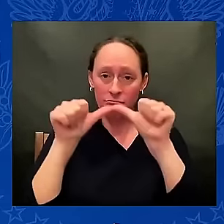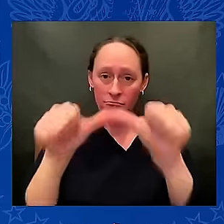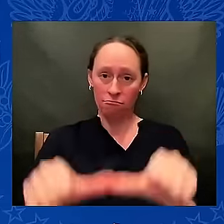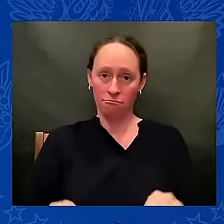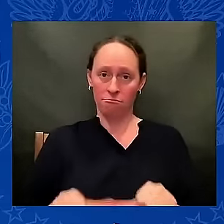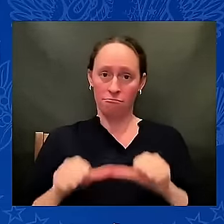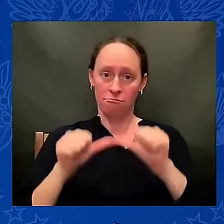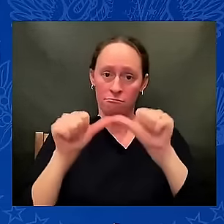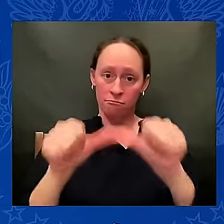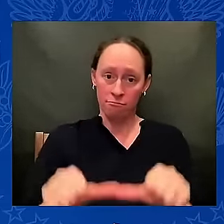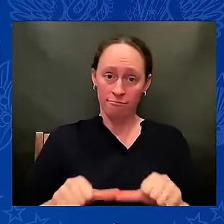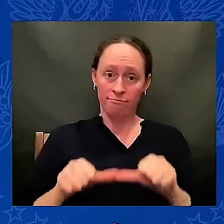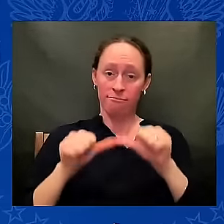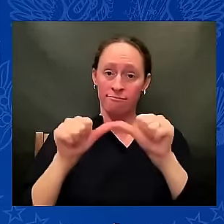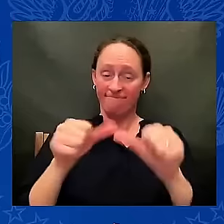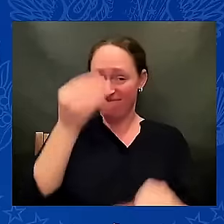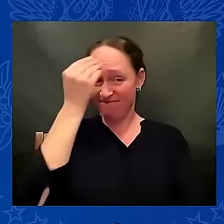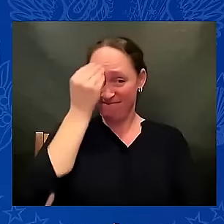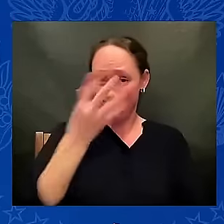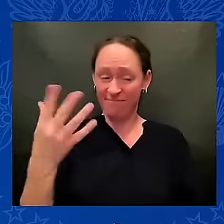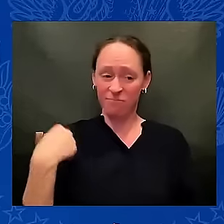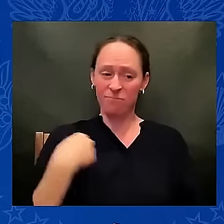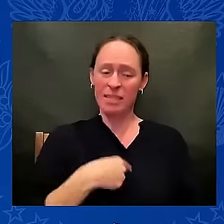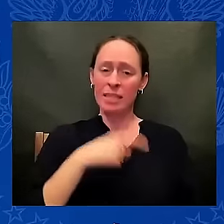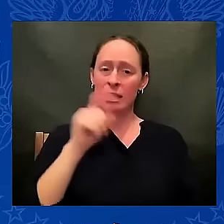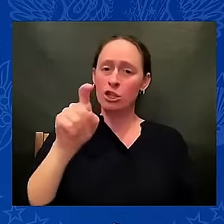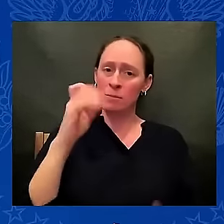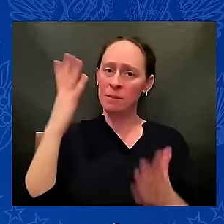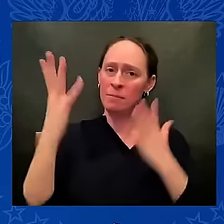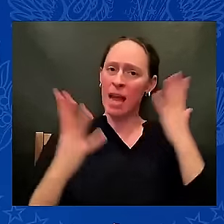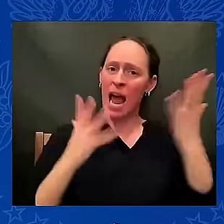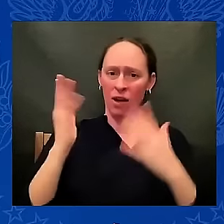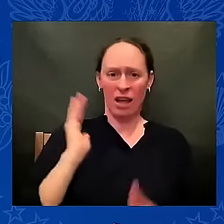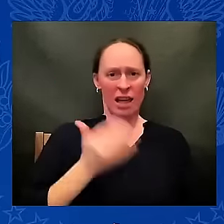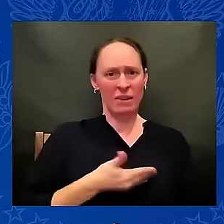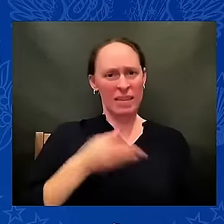Americans don't know about. The vast majority don't even know about it.